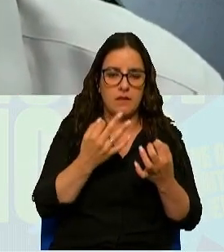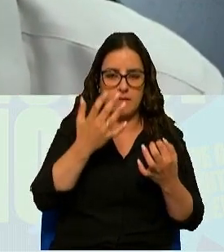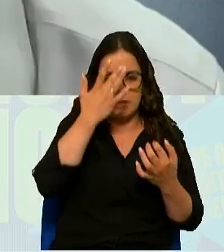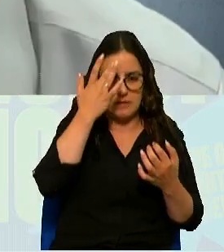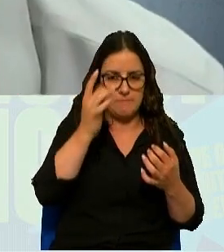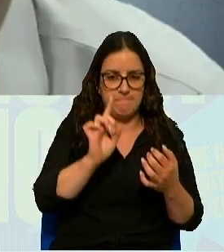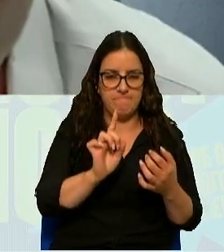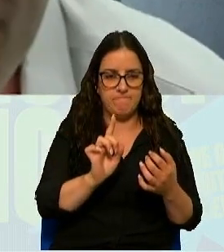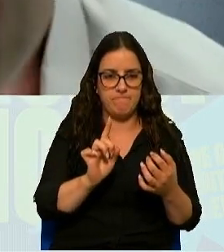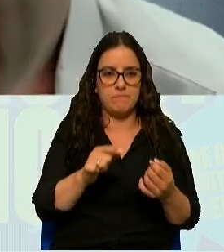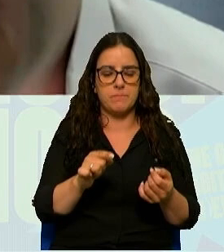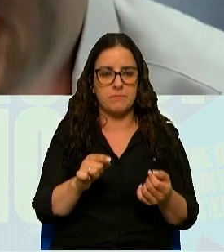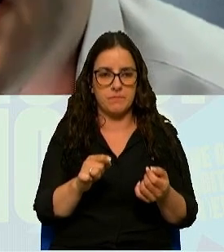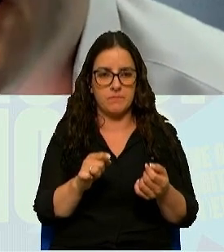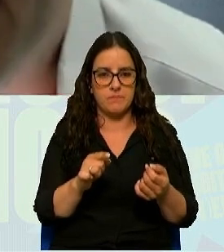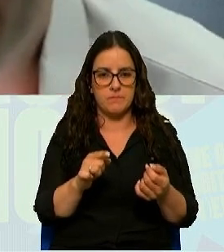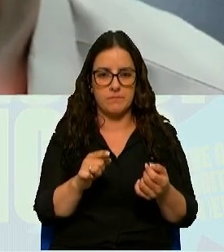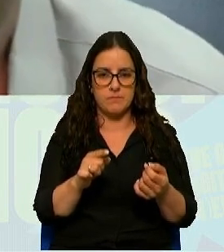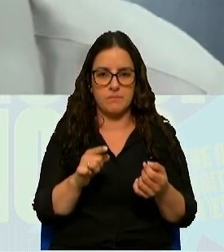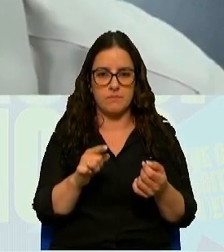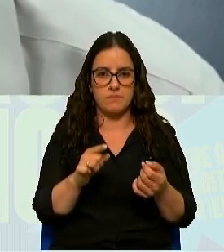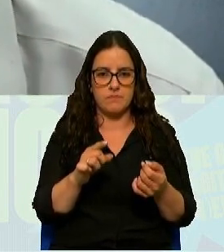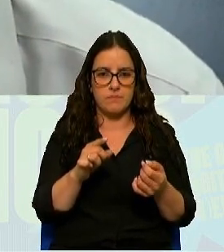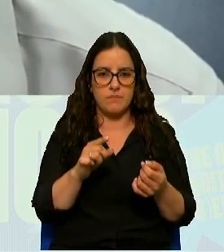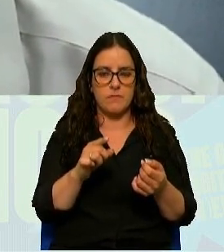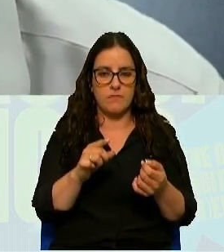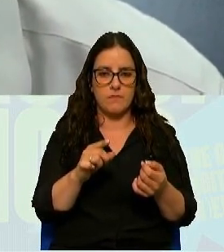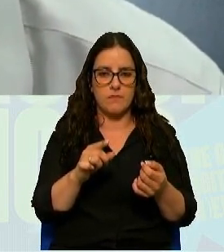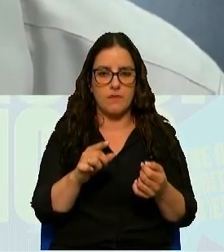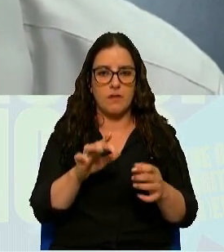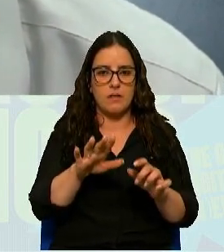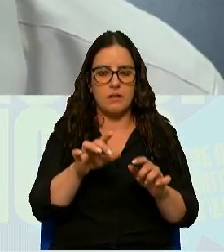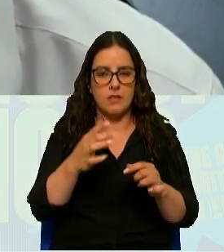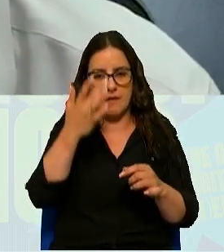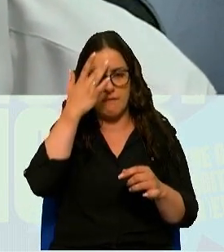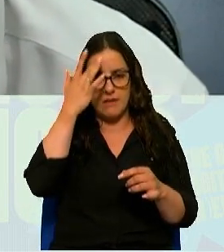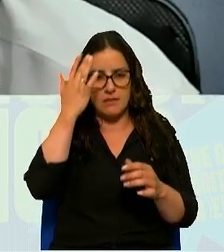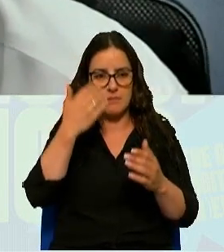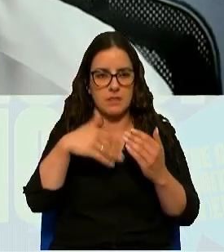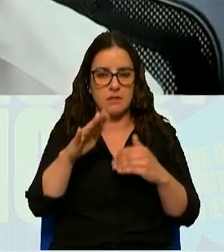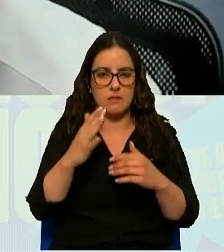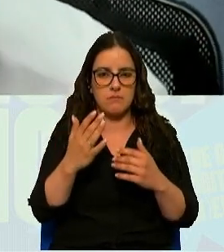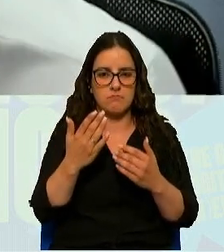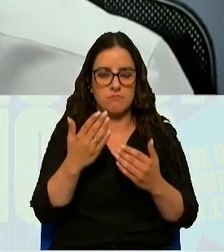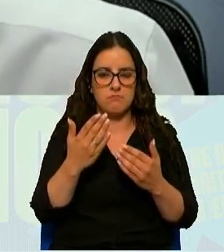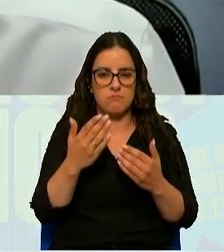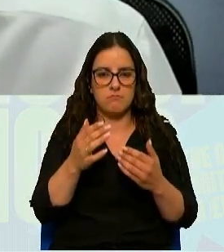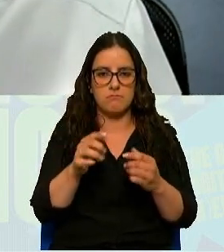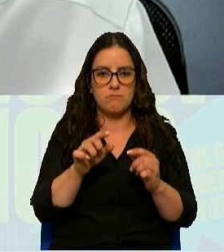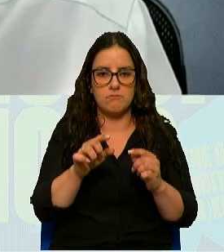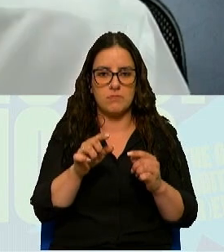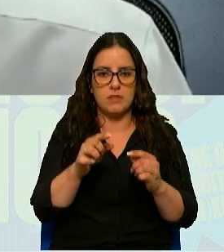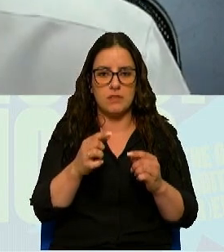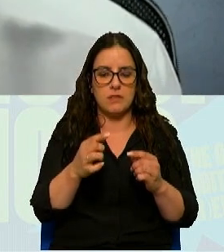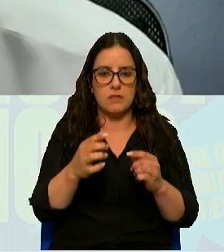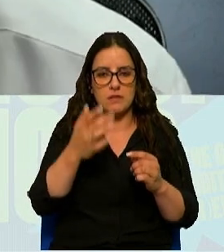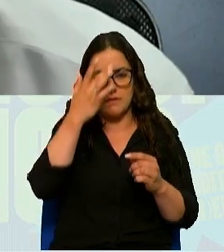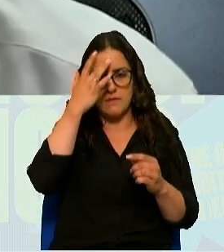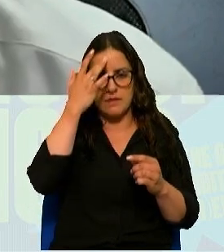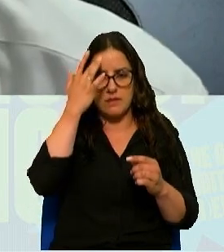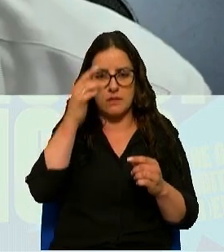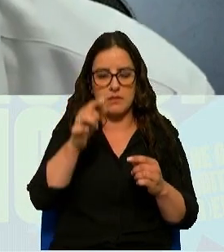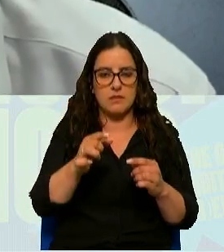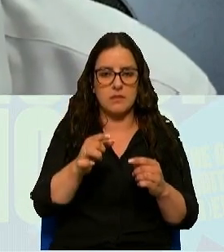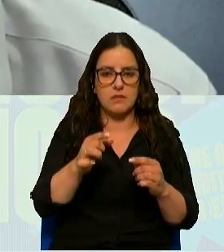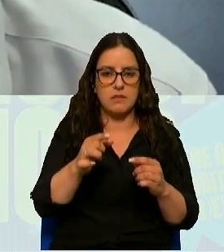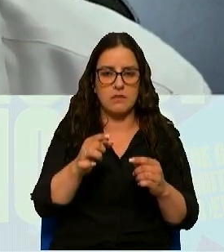way easier than the last 10% of it. It was so easy to get this first bit done that